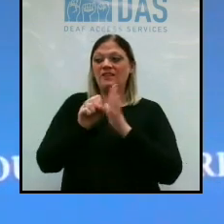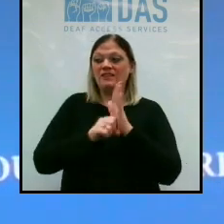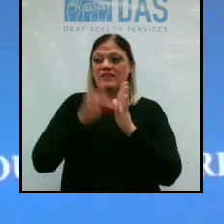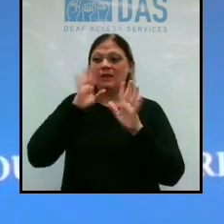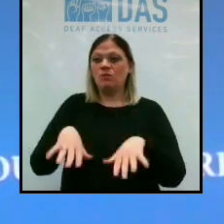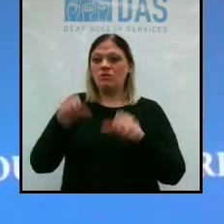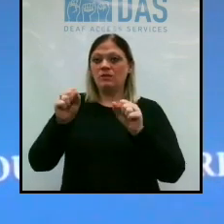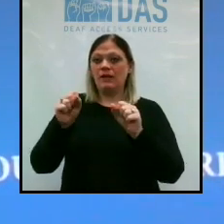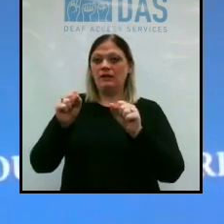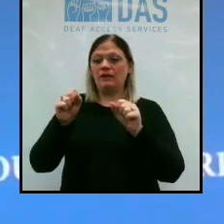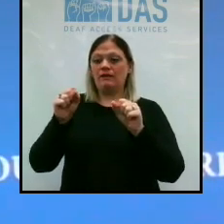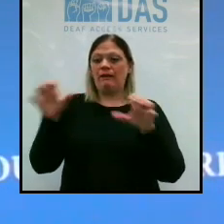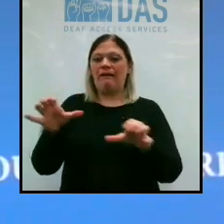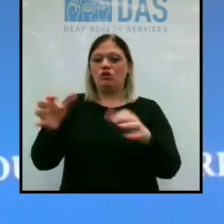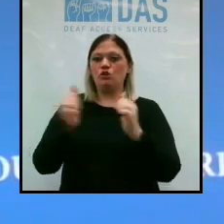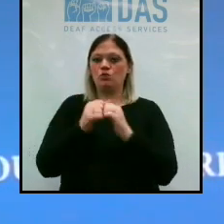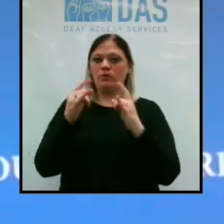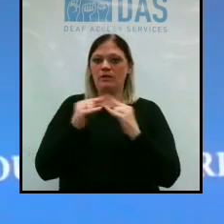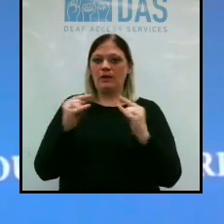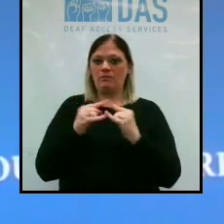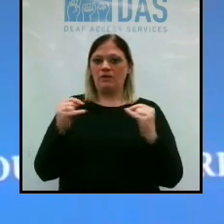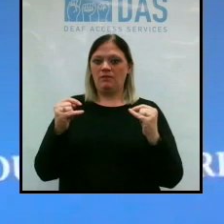to camping facilities.